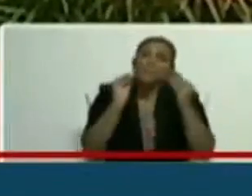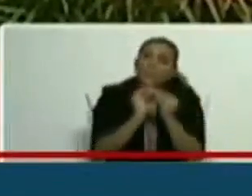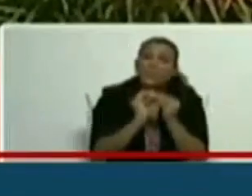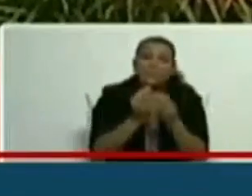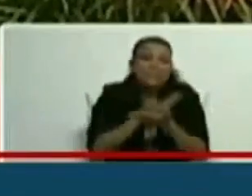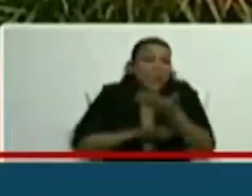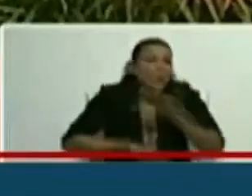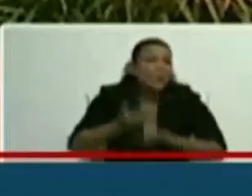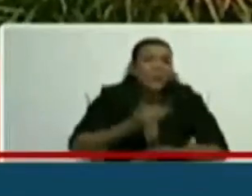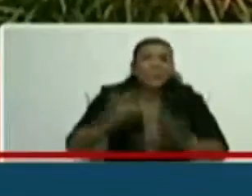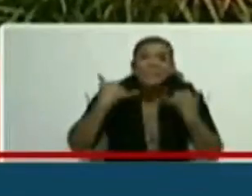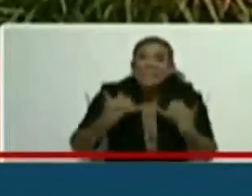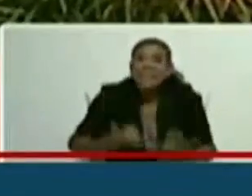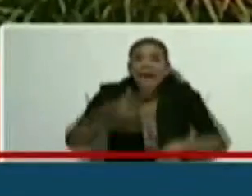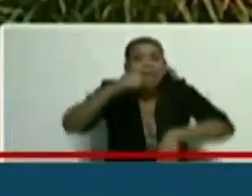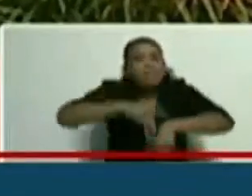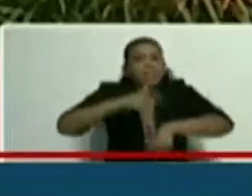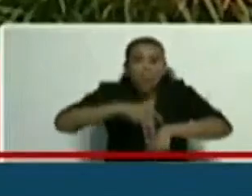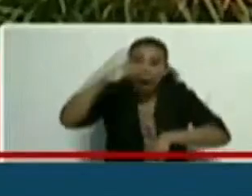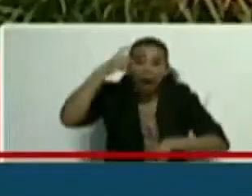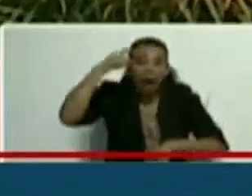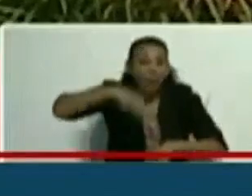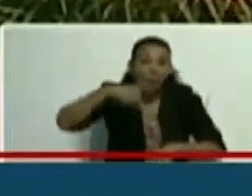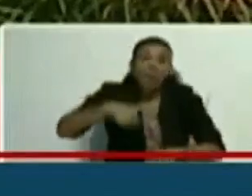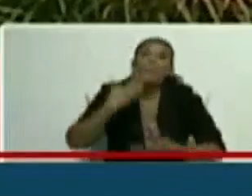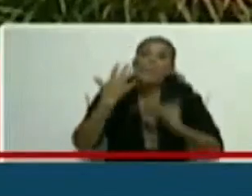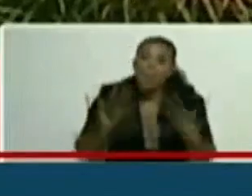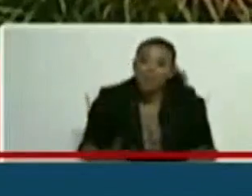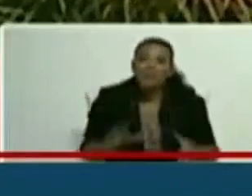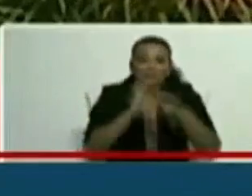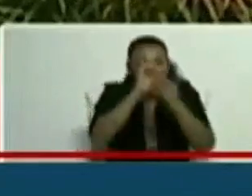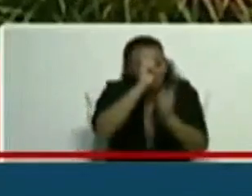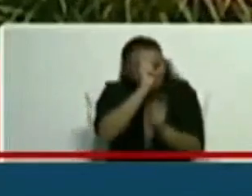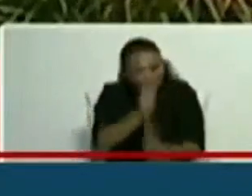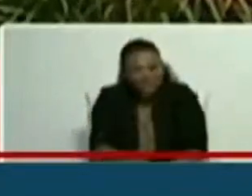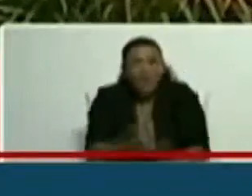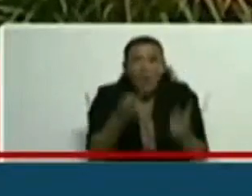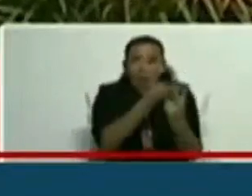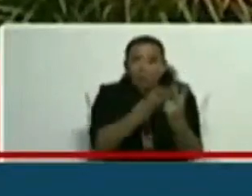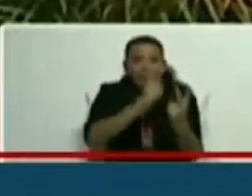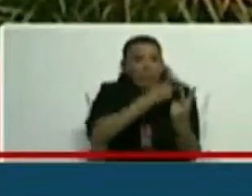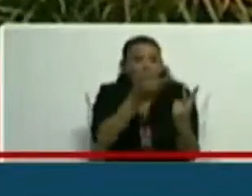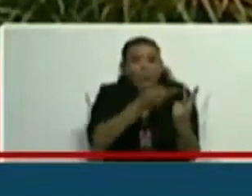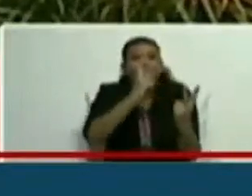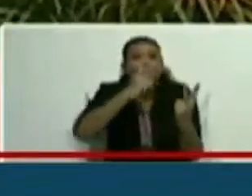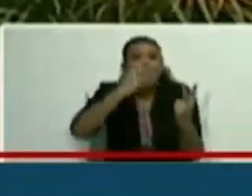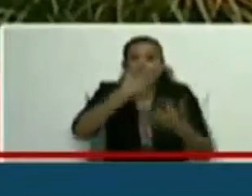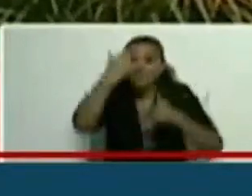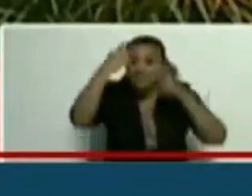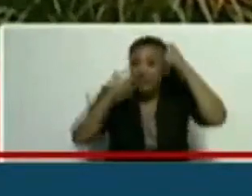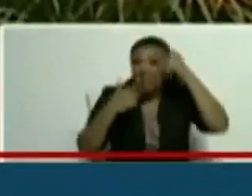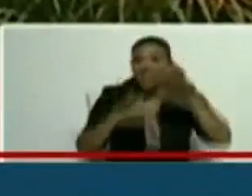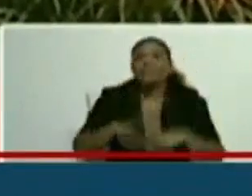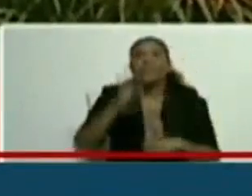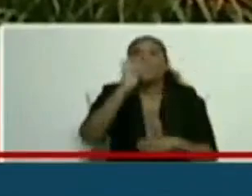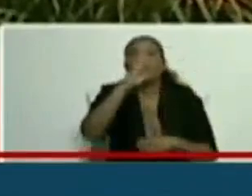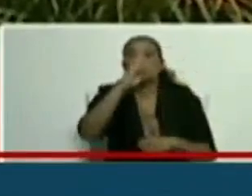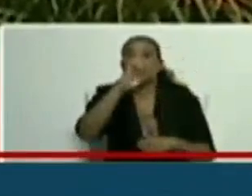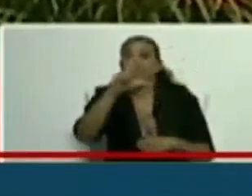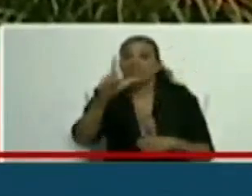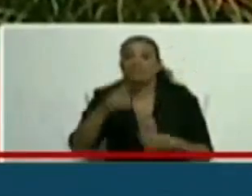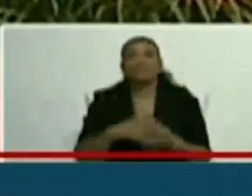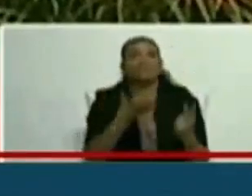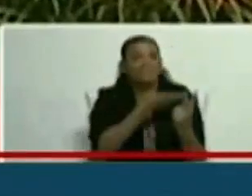Caribbean became so close and had so much solidarity as we have now. We are making a tribute